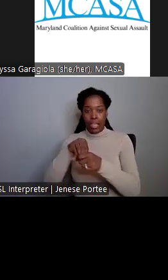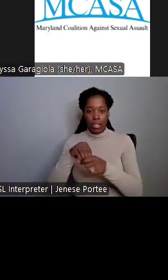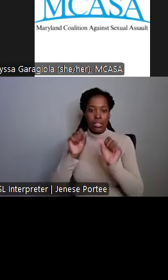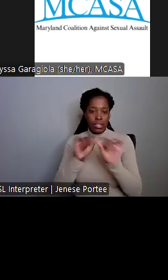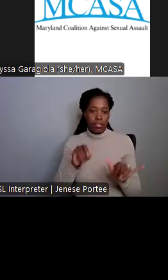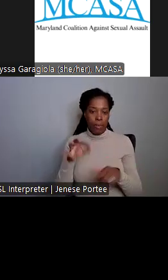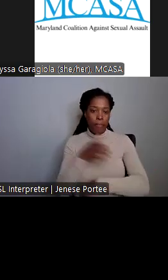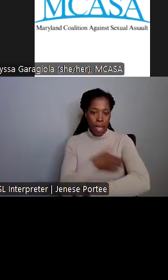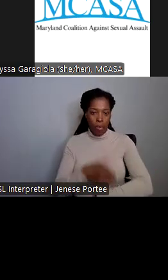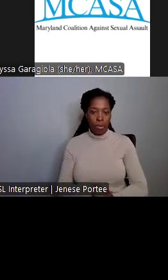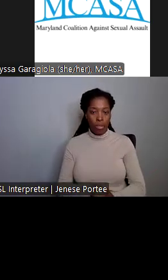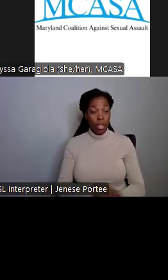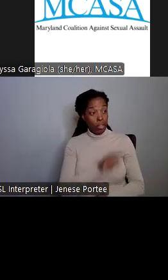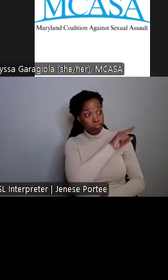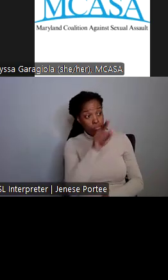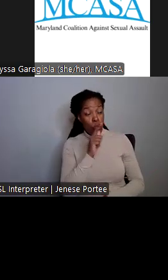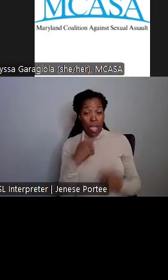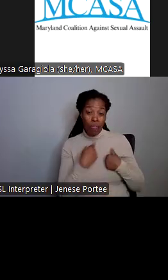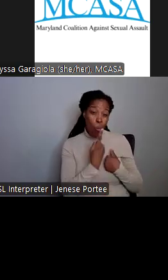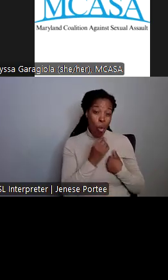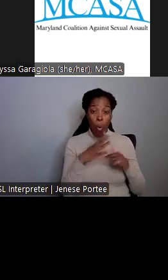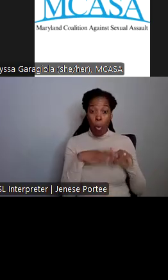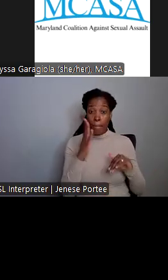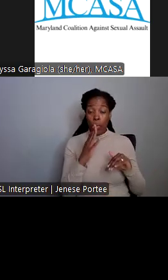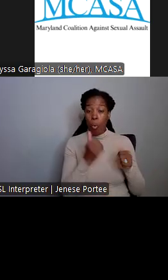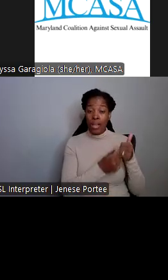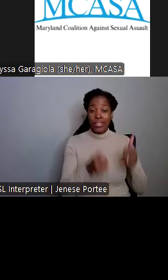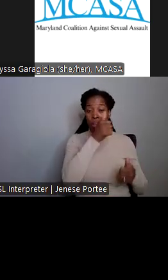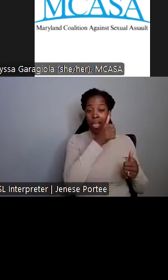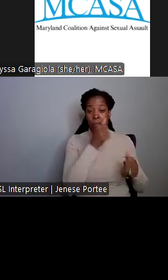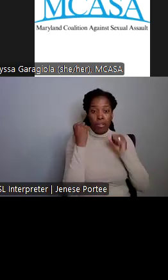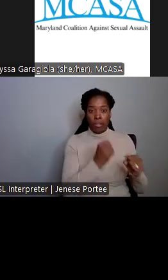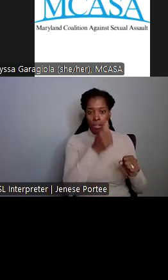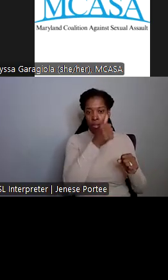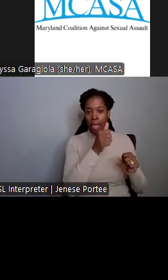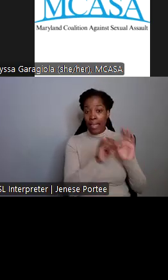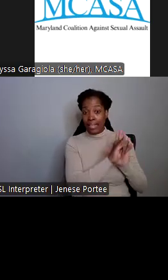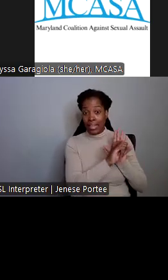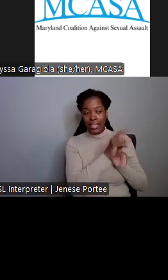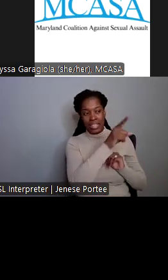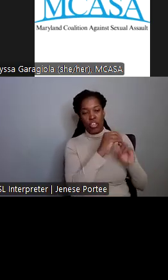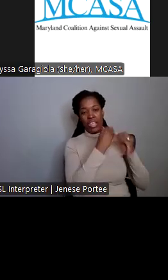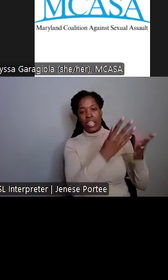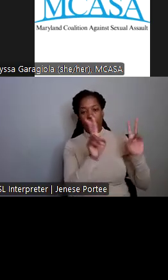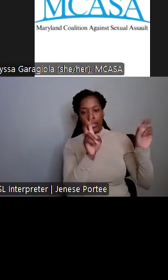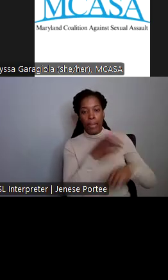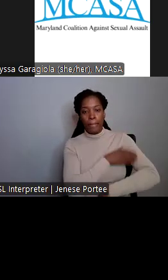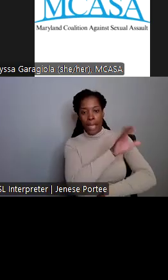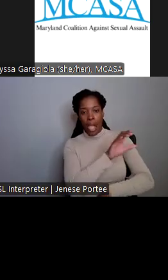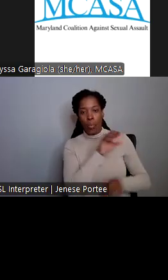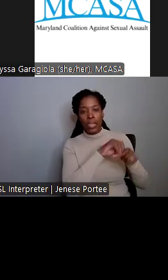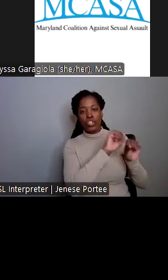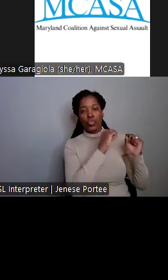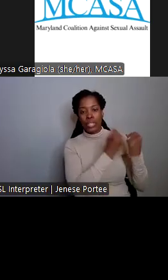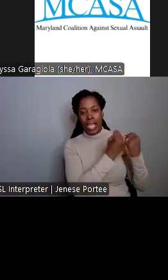dominant identities are given unearned power in society. People who hold one or more identities that